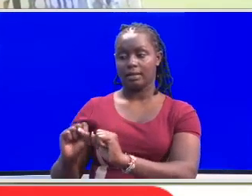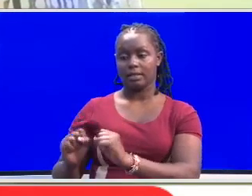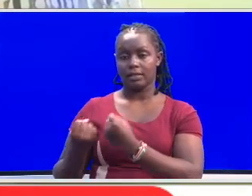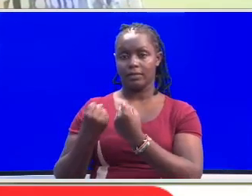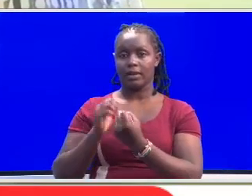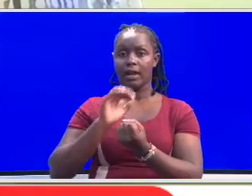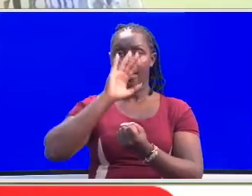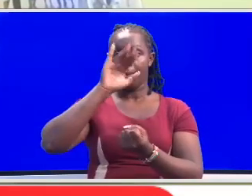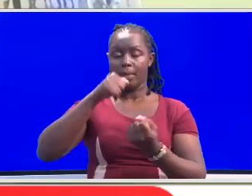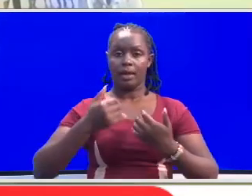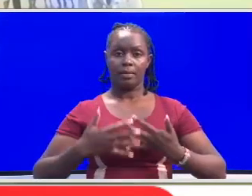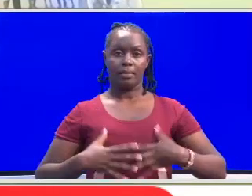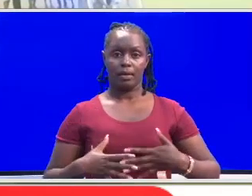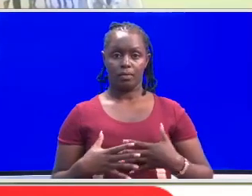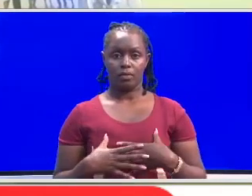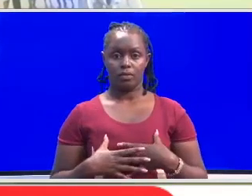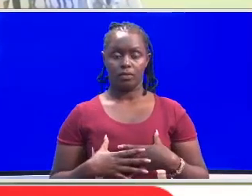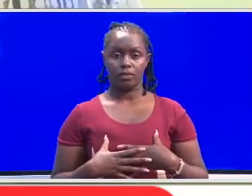and